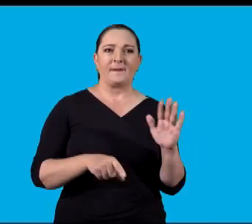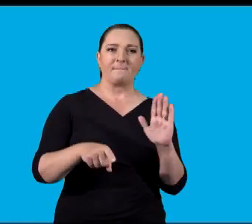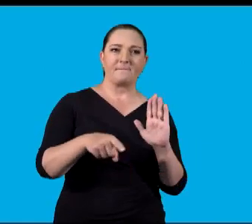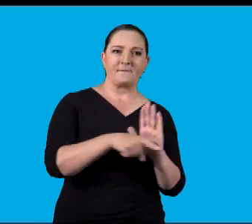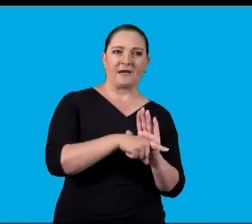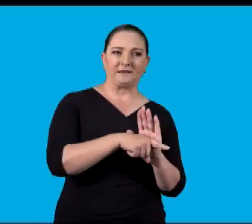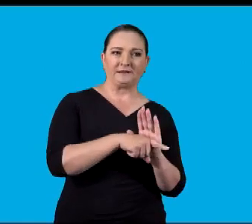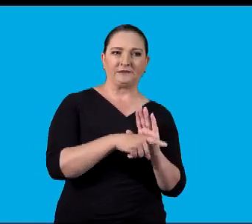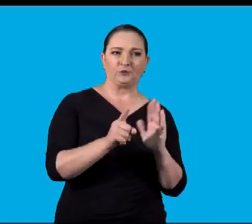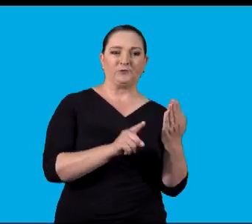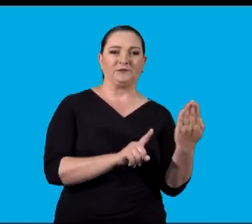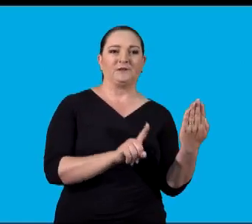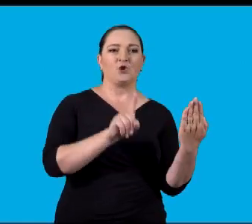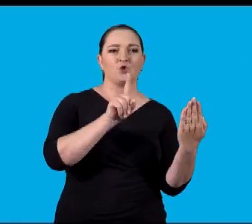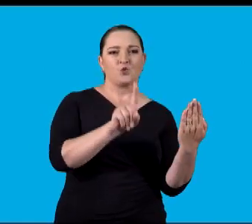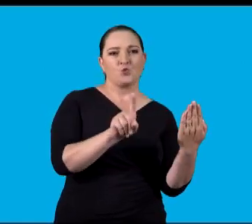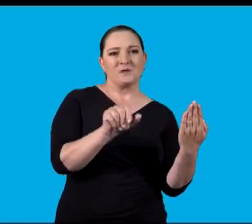say minus